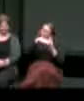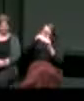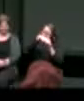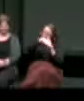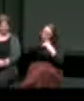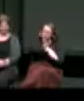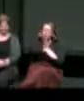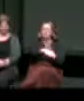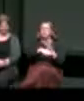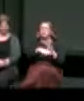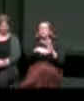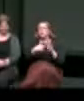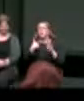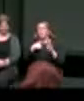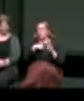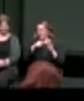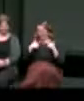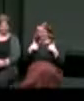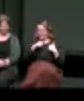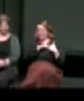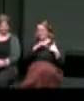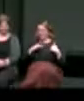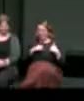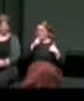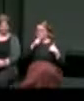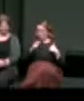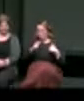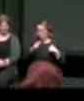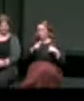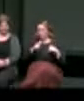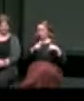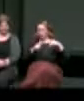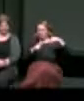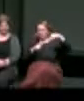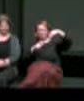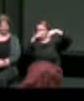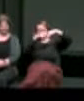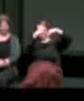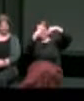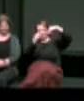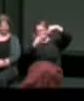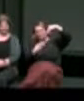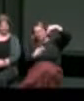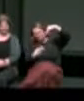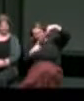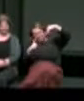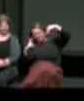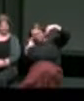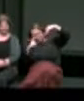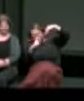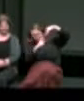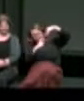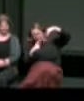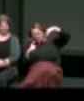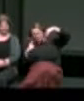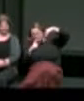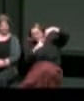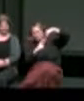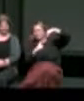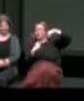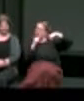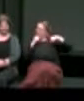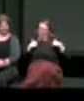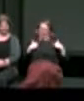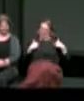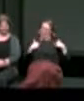Trail. So we actually had staff who were rappelling off of the side of the slope, and they were taking imagery. Not me.